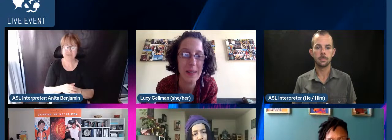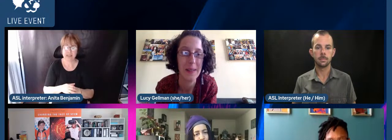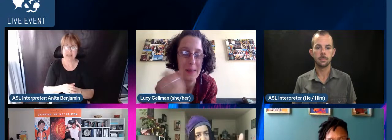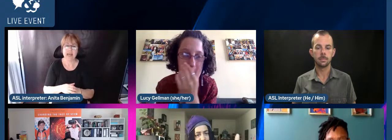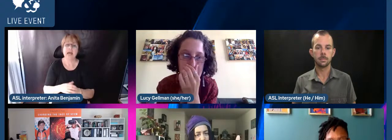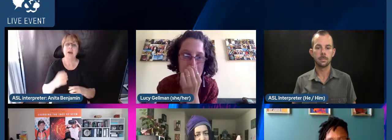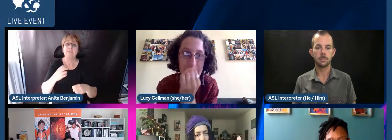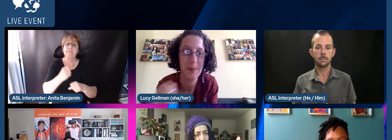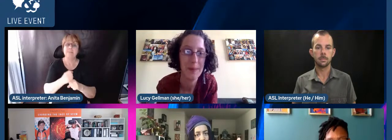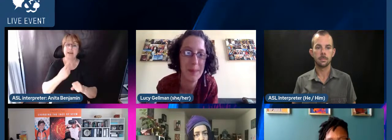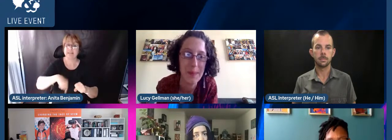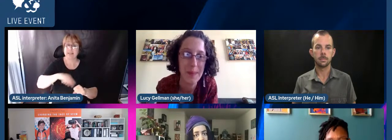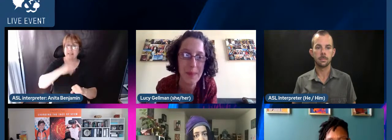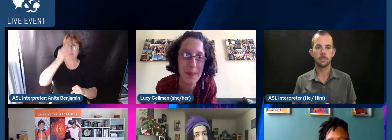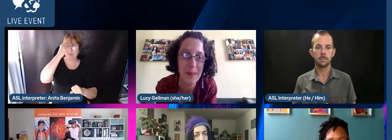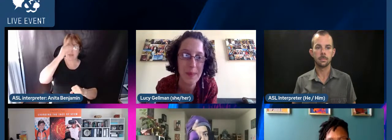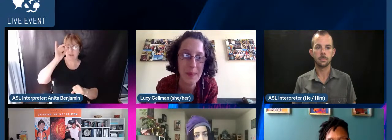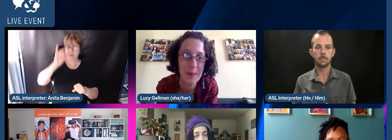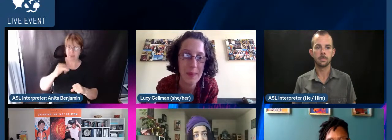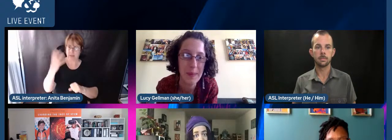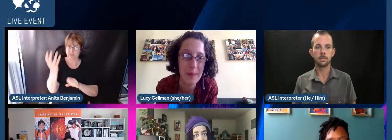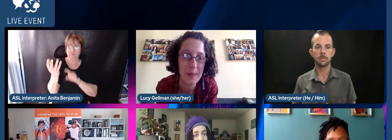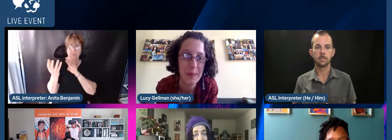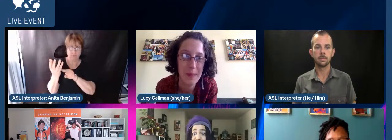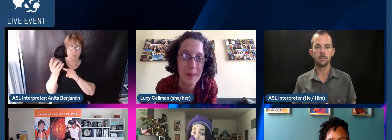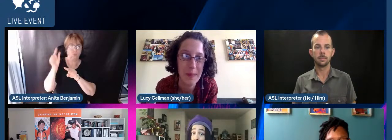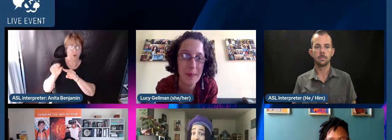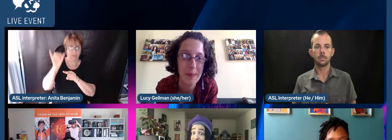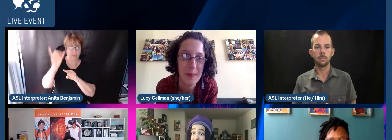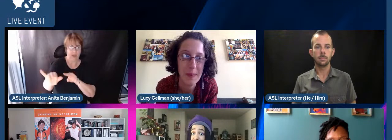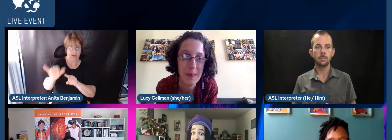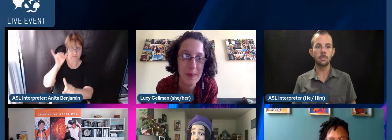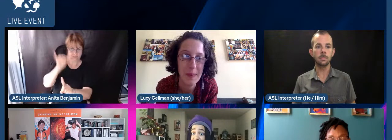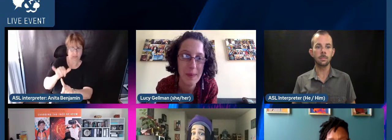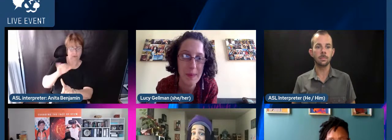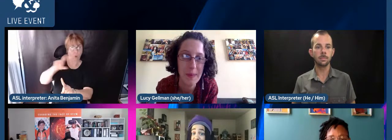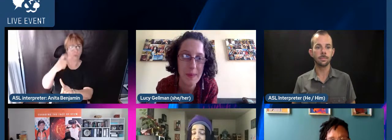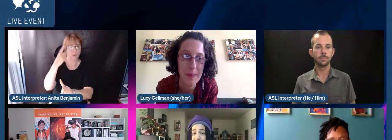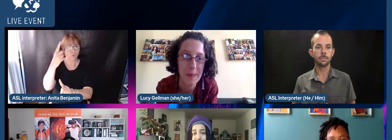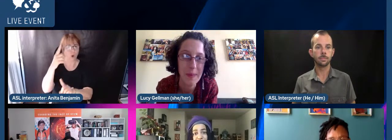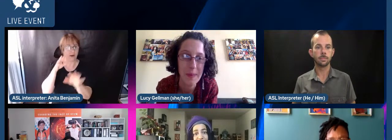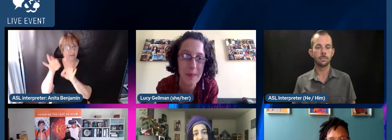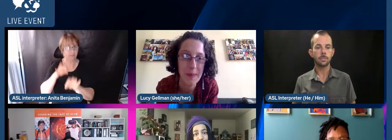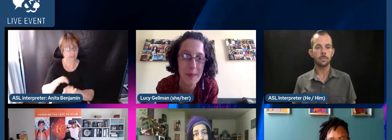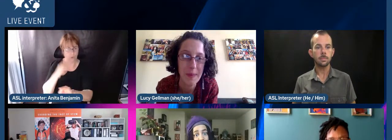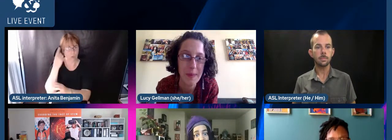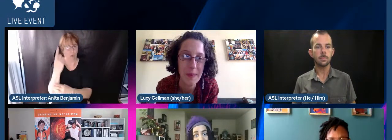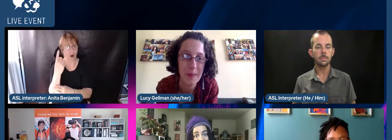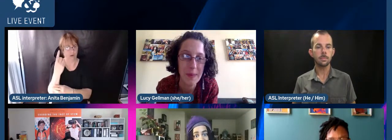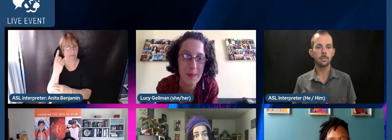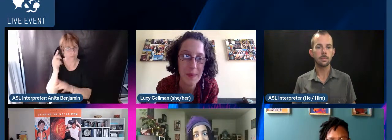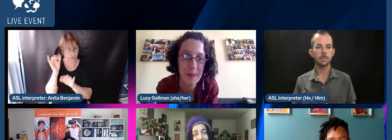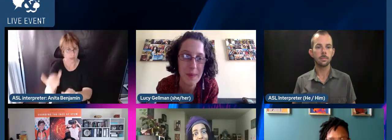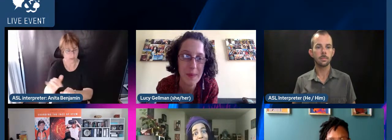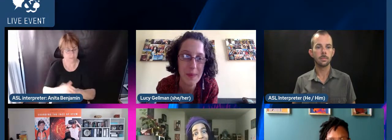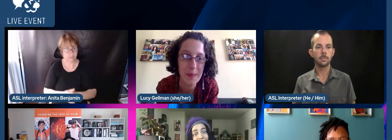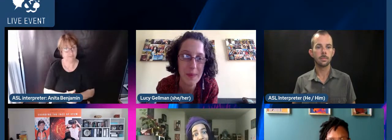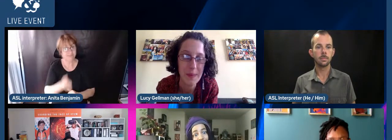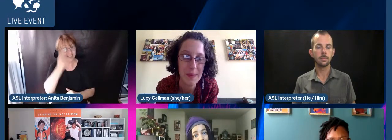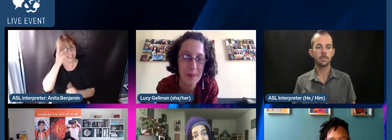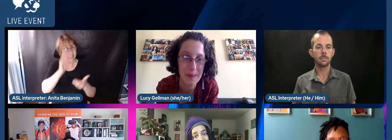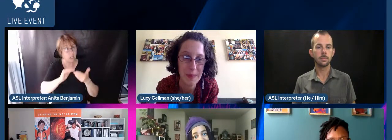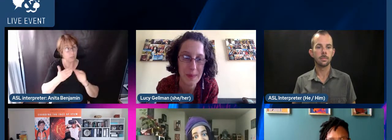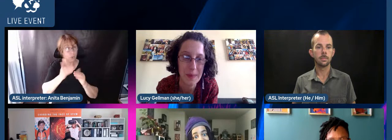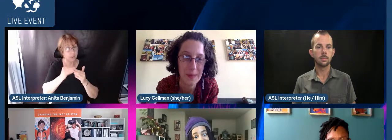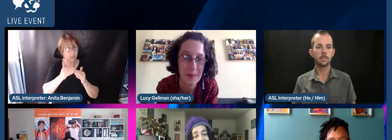that things are just what they are. They're one thing, they're their one defined thing, and they can only be that one defined thing. So I think community means